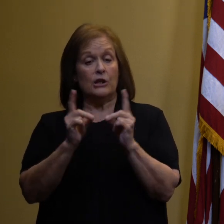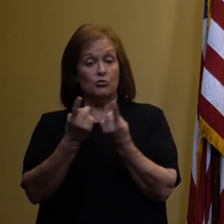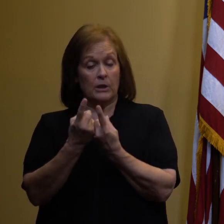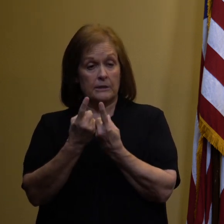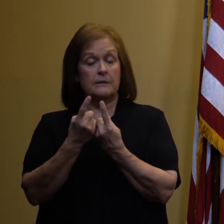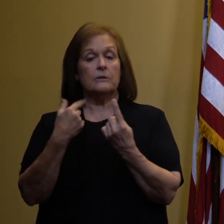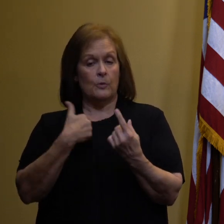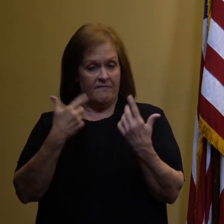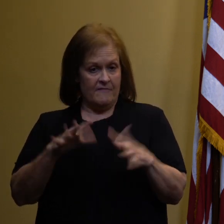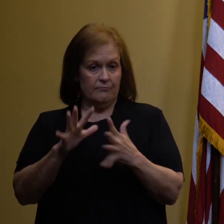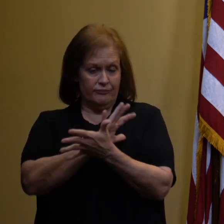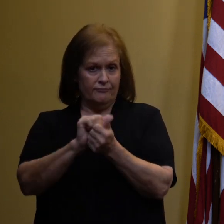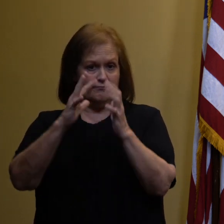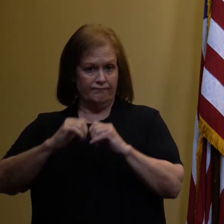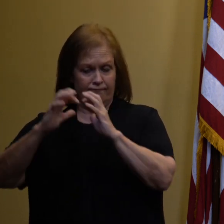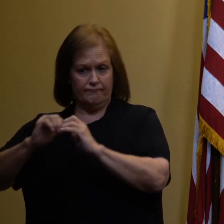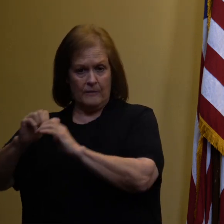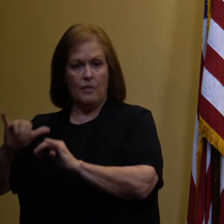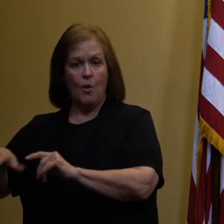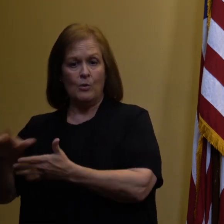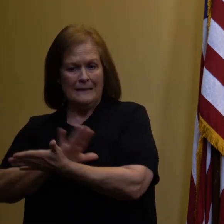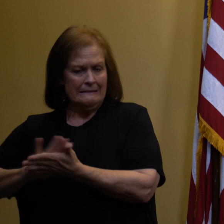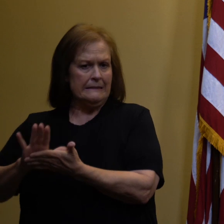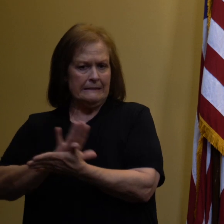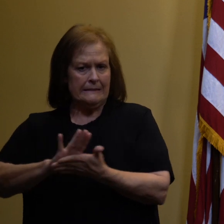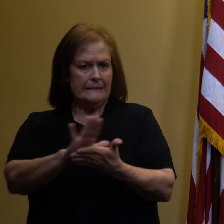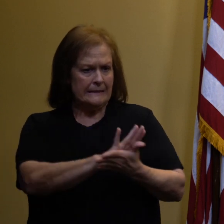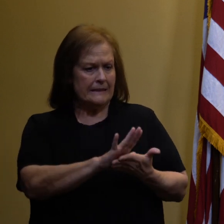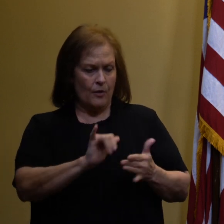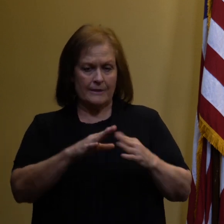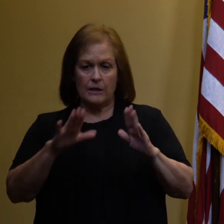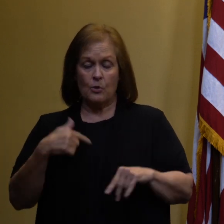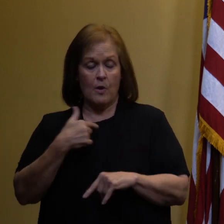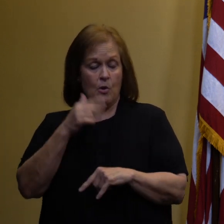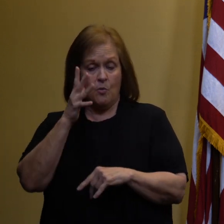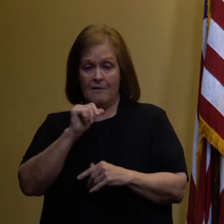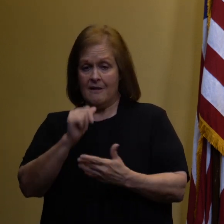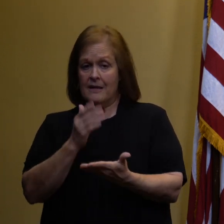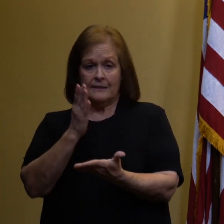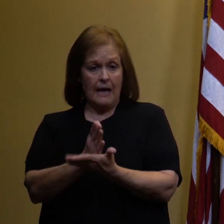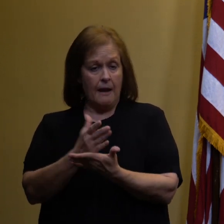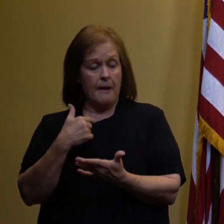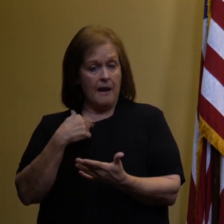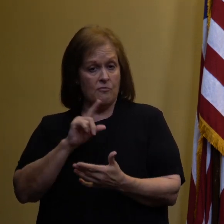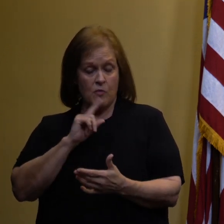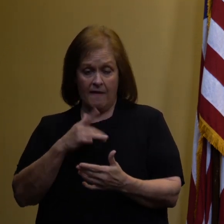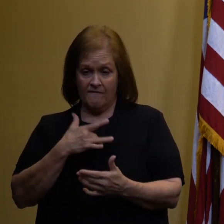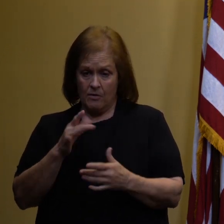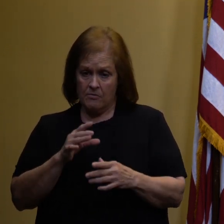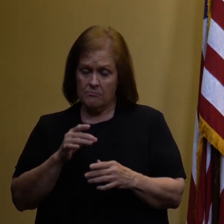our focus is across the city of New Orleans, and we are not going to stop. It's something that I'm very passionate